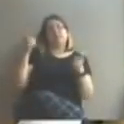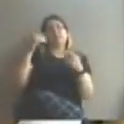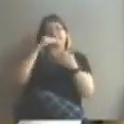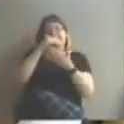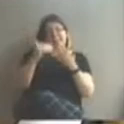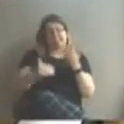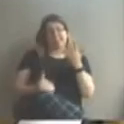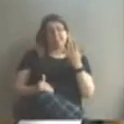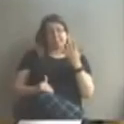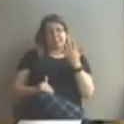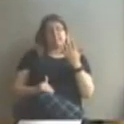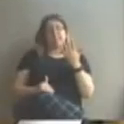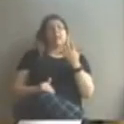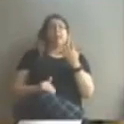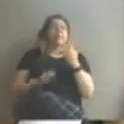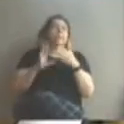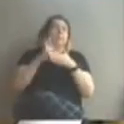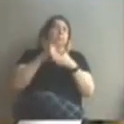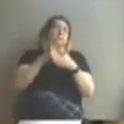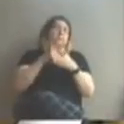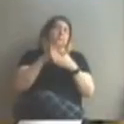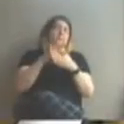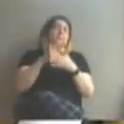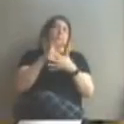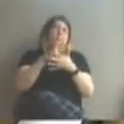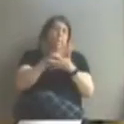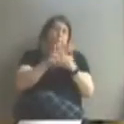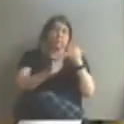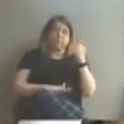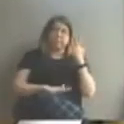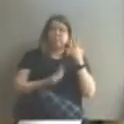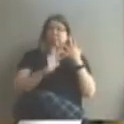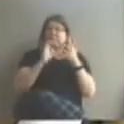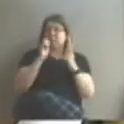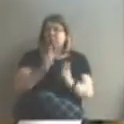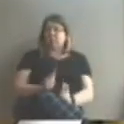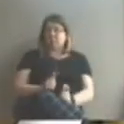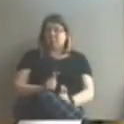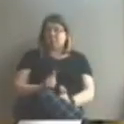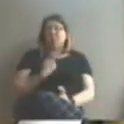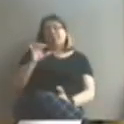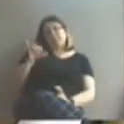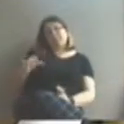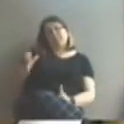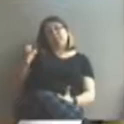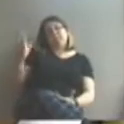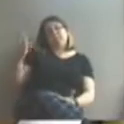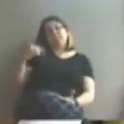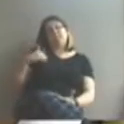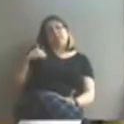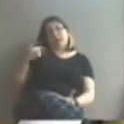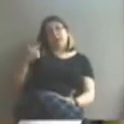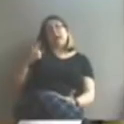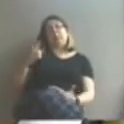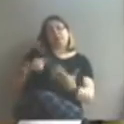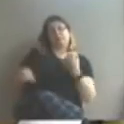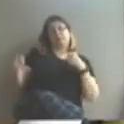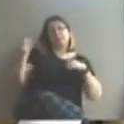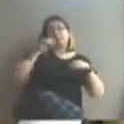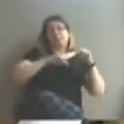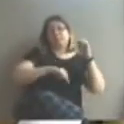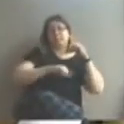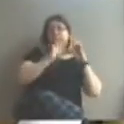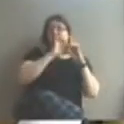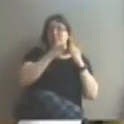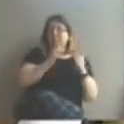of the content area specialists, all of them. In this recommendation, I'm pushing that back so that the district